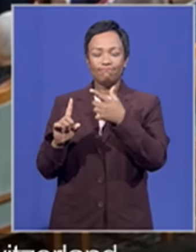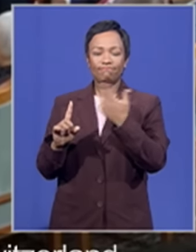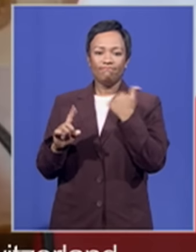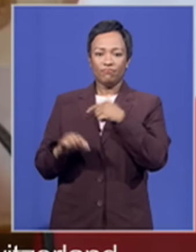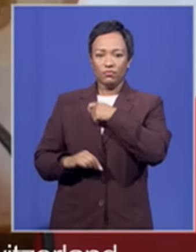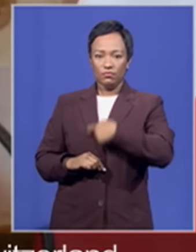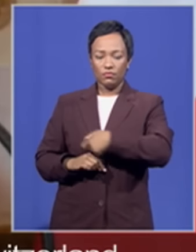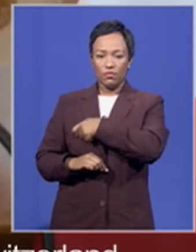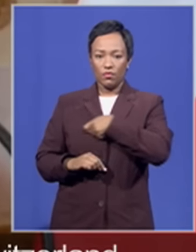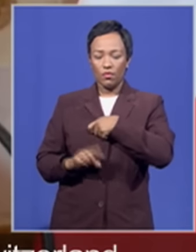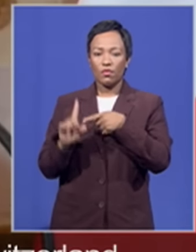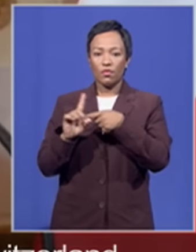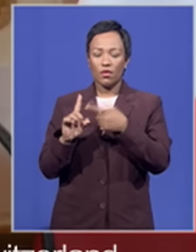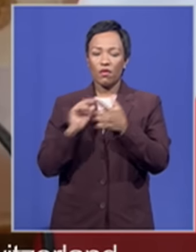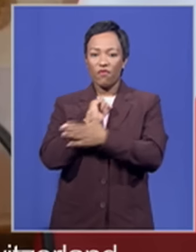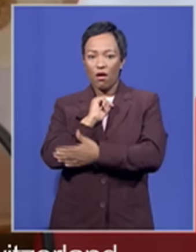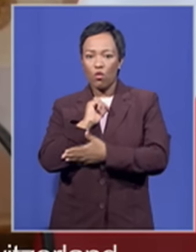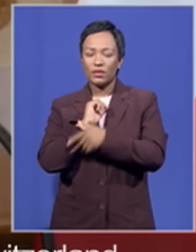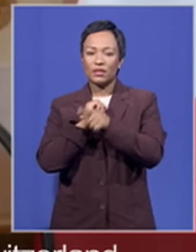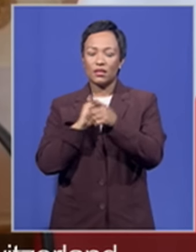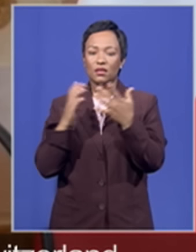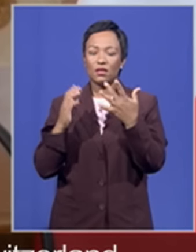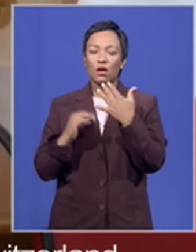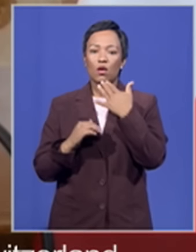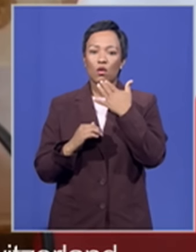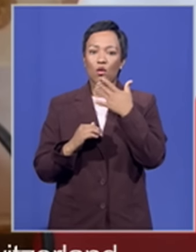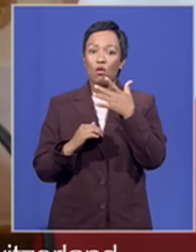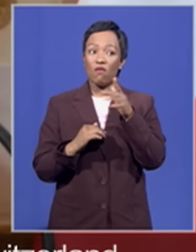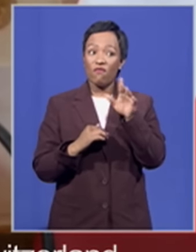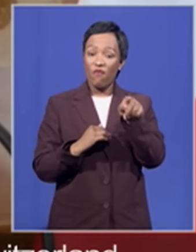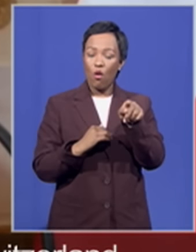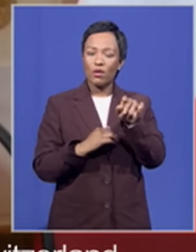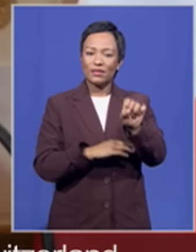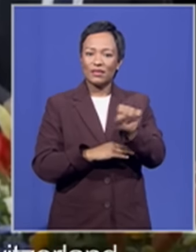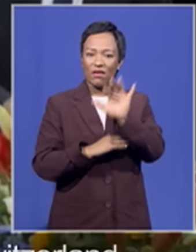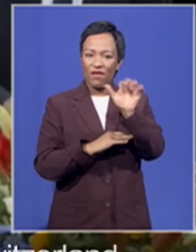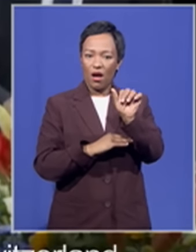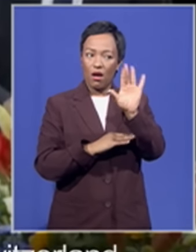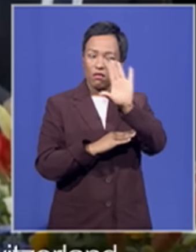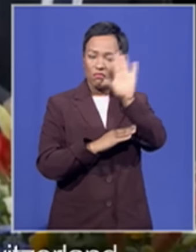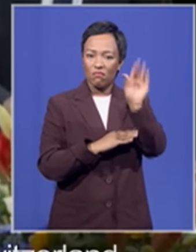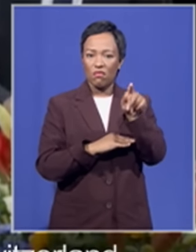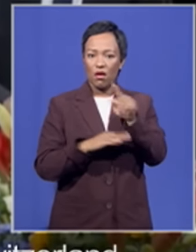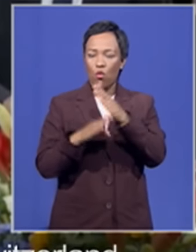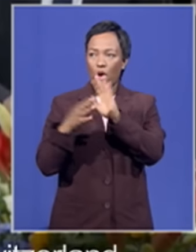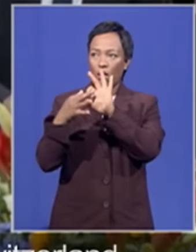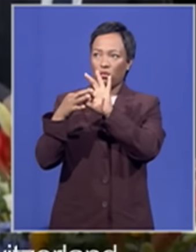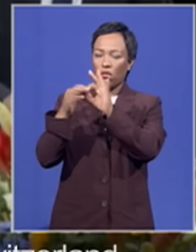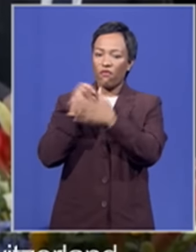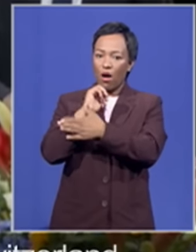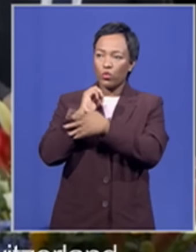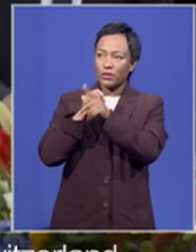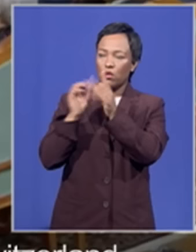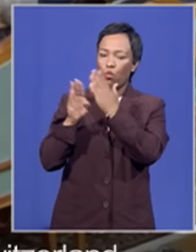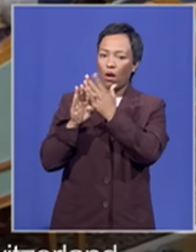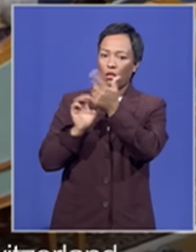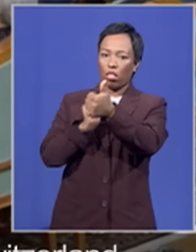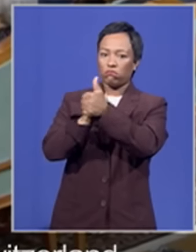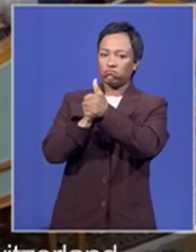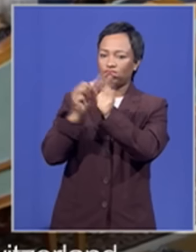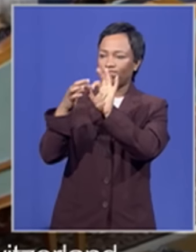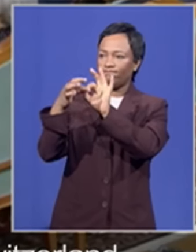kgutlisa disebediswa tsa botjhaba tsa boreneng ba nkuna Afrika Borwa e leng sesupo sa poelano le tlhomphano dinaheng tsena ka bobedi.